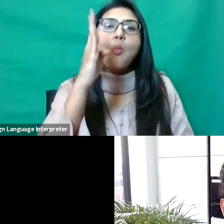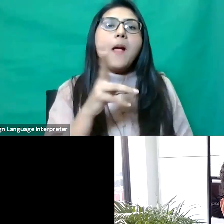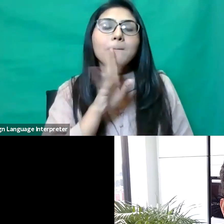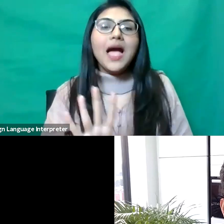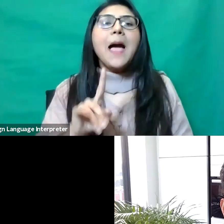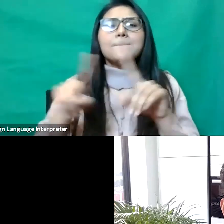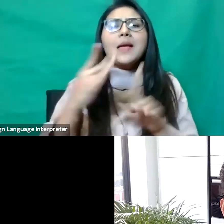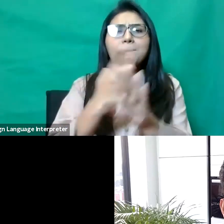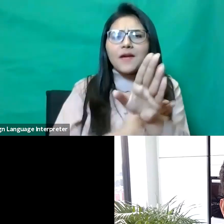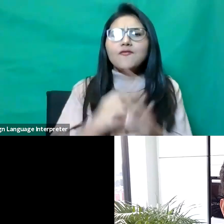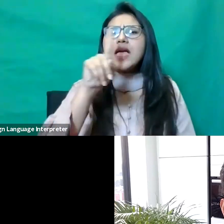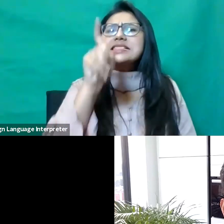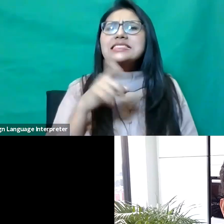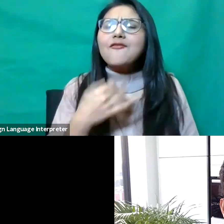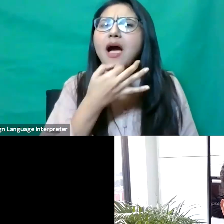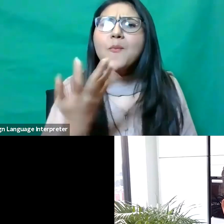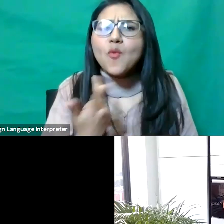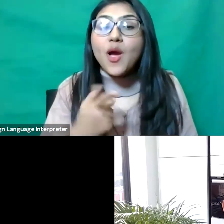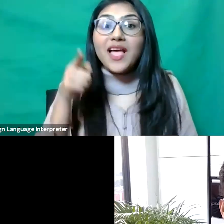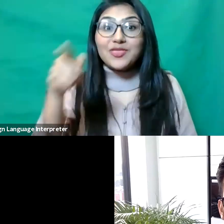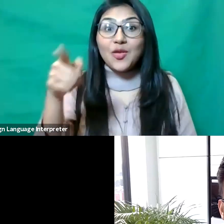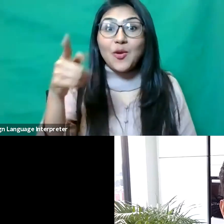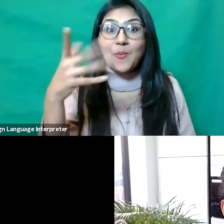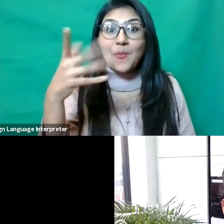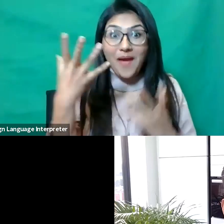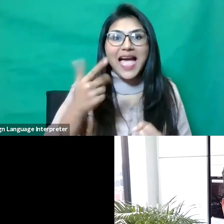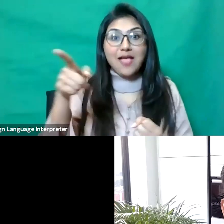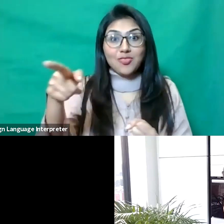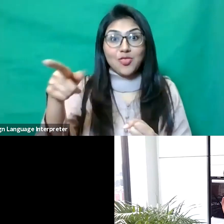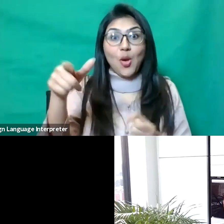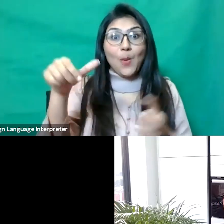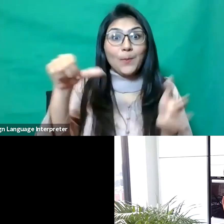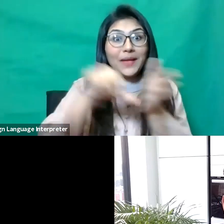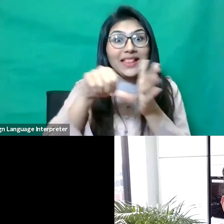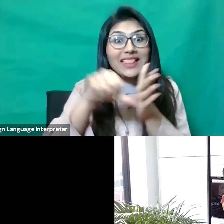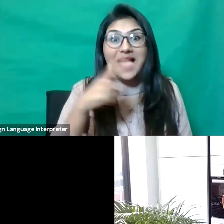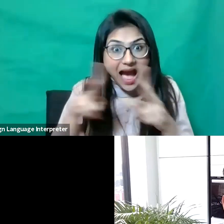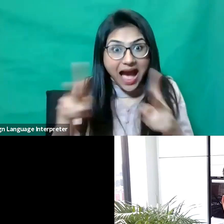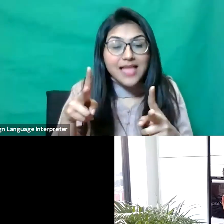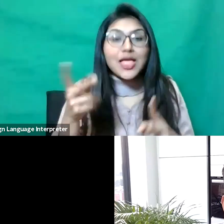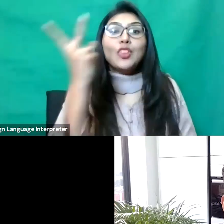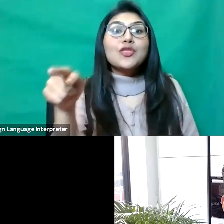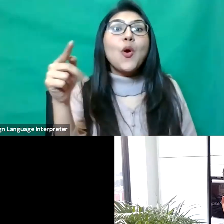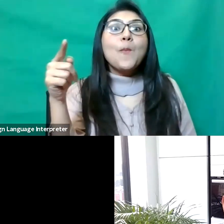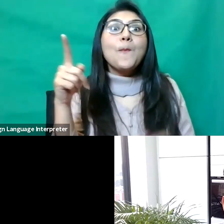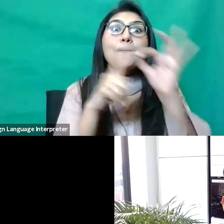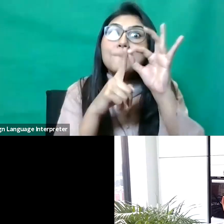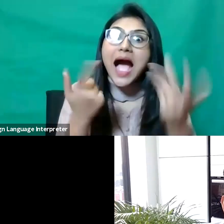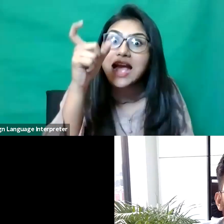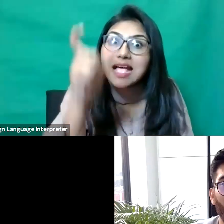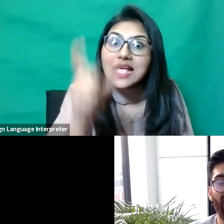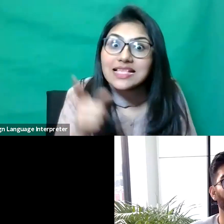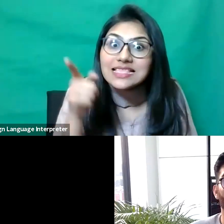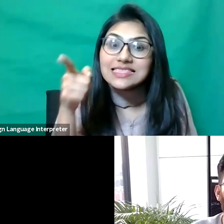with from a British Pakistani background with a hearing loss. I mean, when I was a young age, I mean,